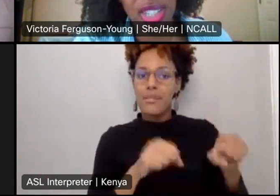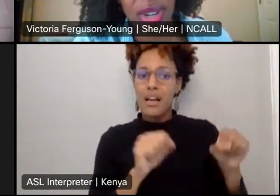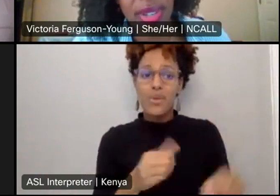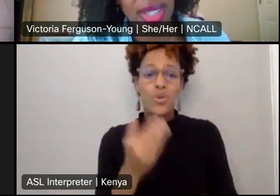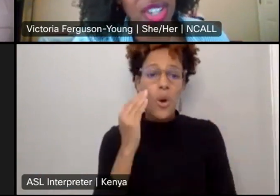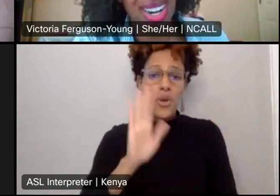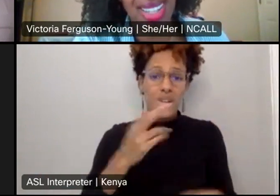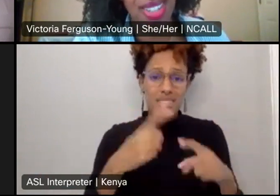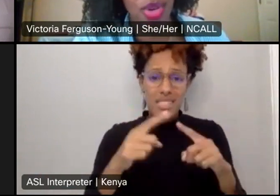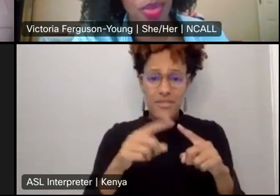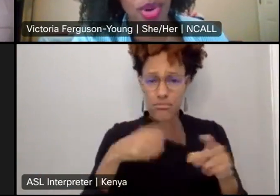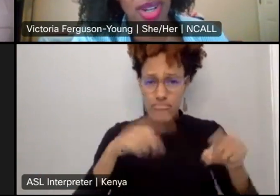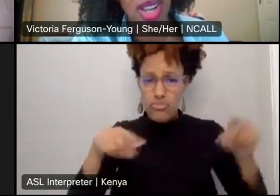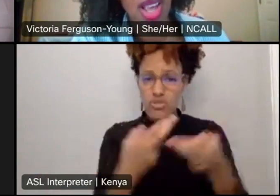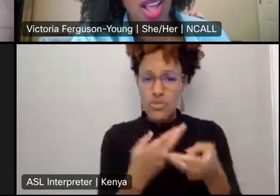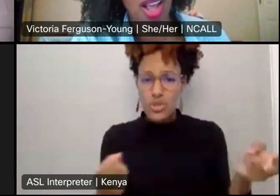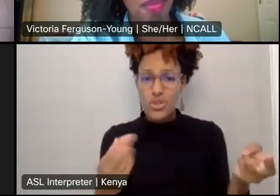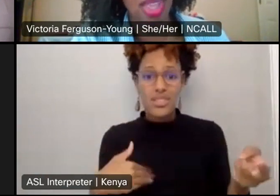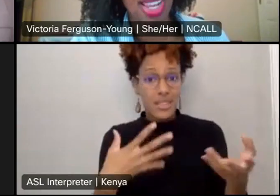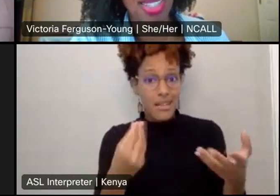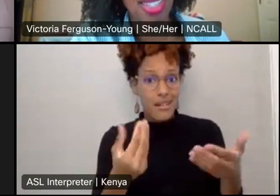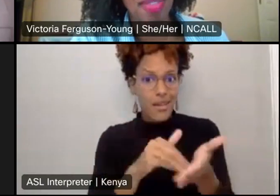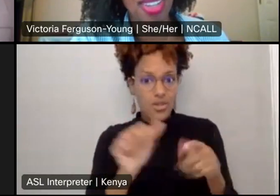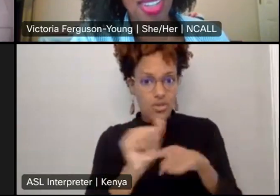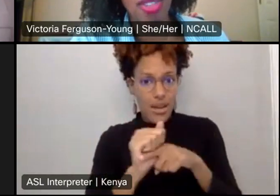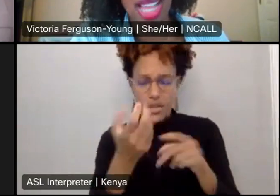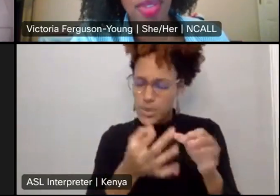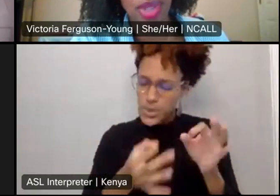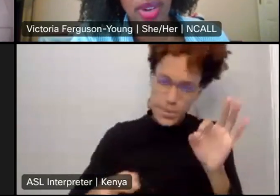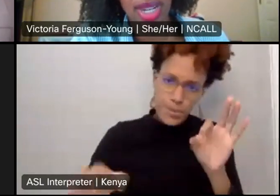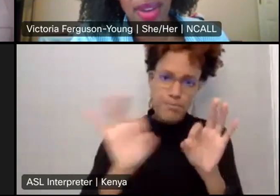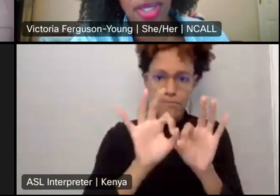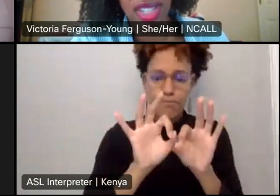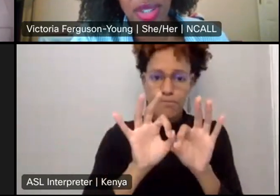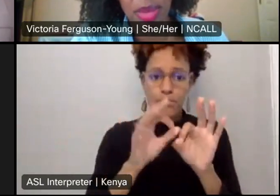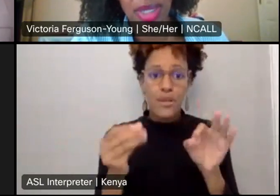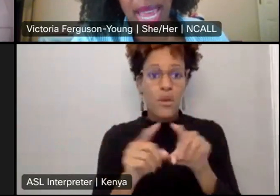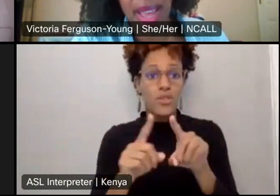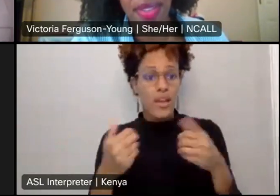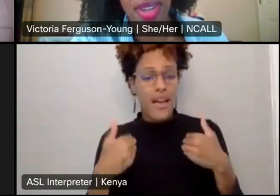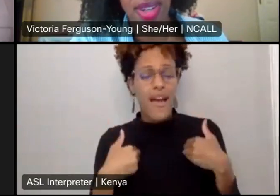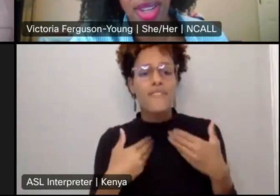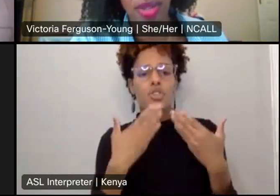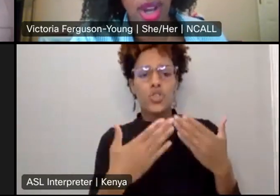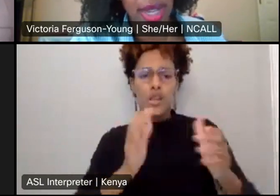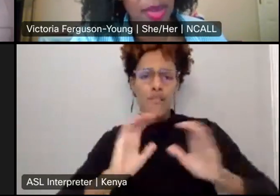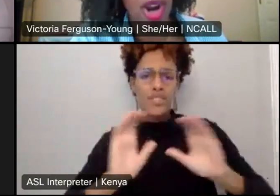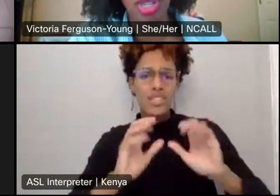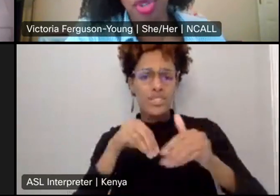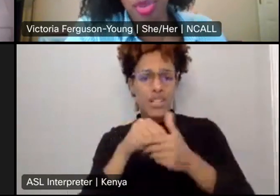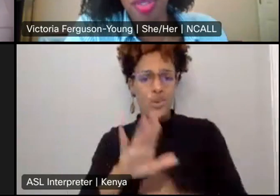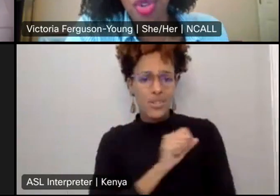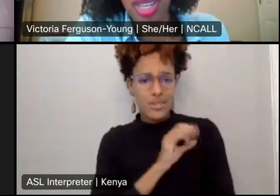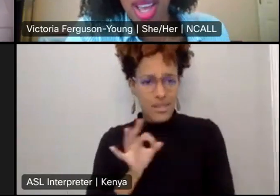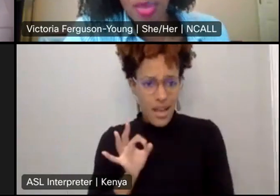resources. I think, as Gregory said, training is so important. And that's even, just having really great conversation among staff, and, talking